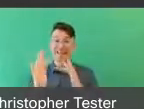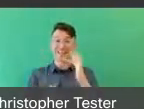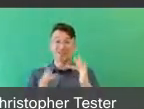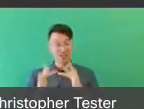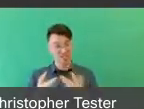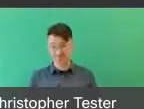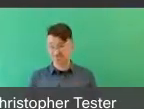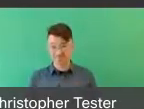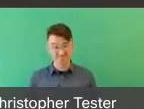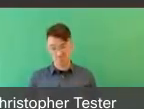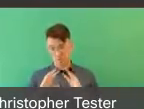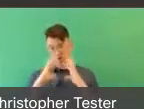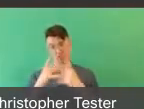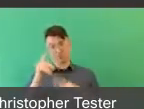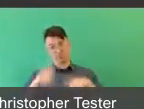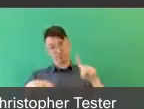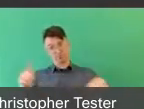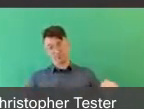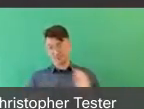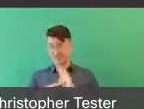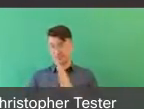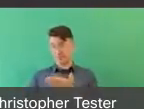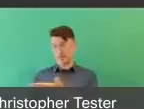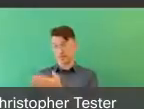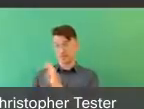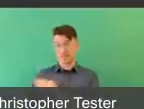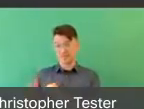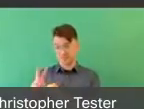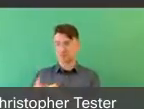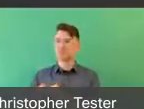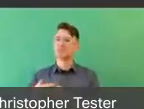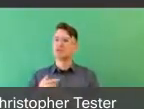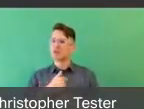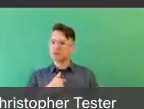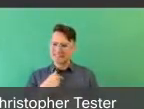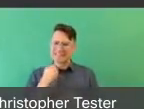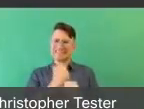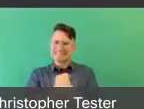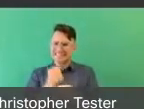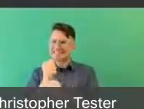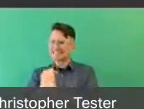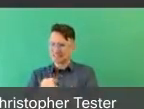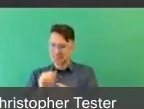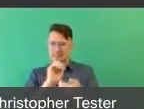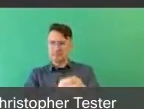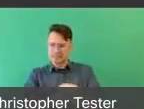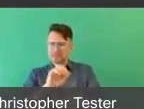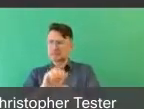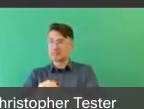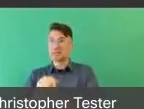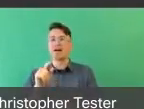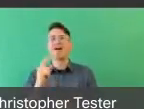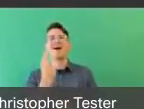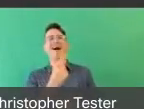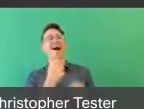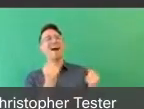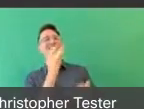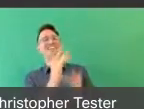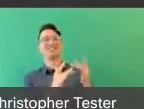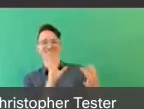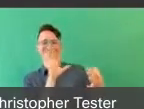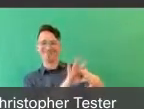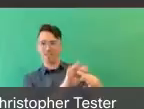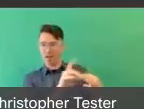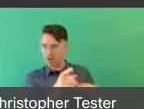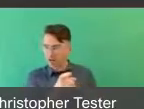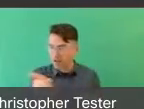that we try to reach out to young people who do not have the same access like us. And it's our responsibility. So with that, I'm